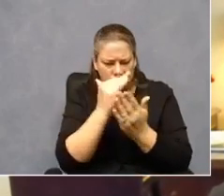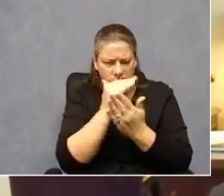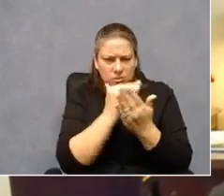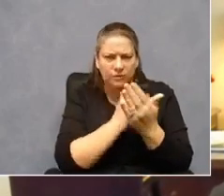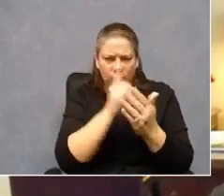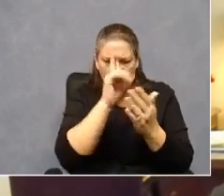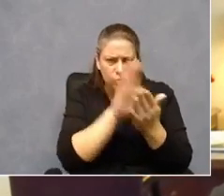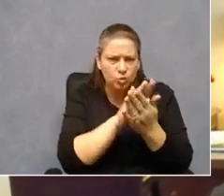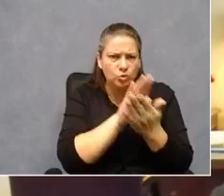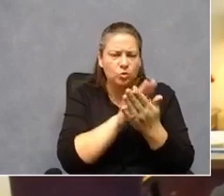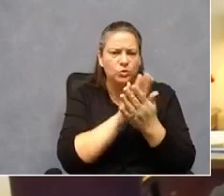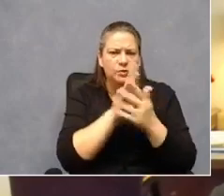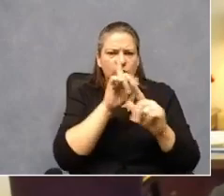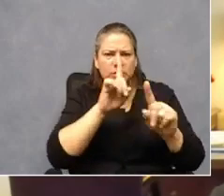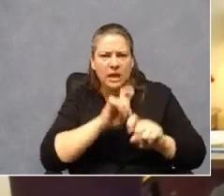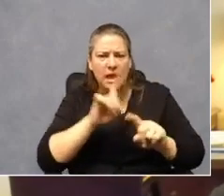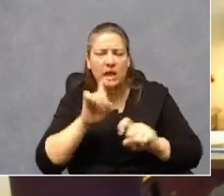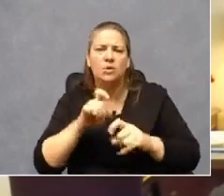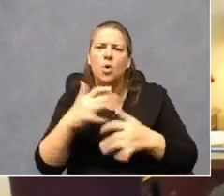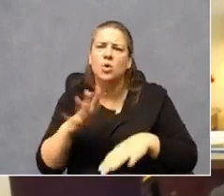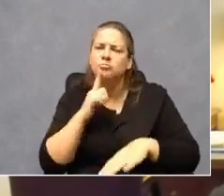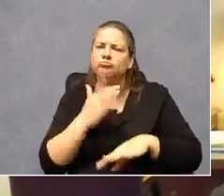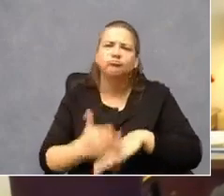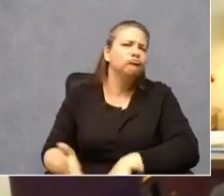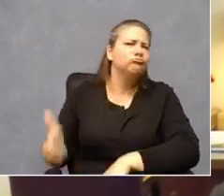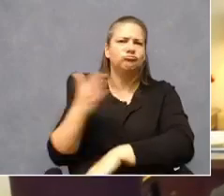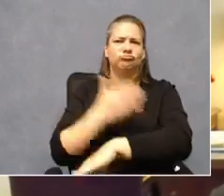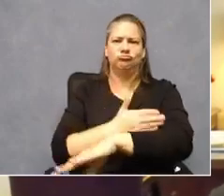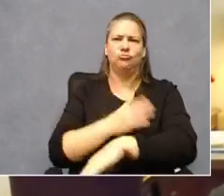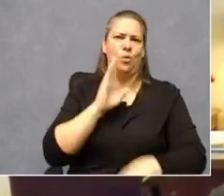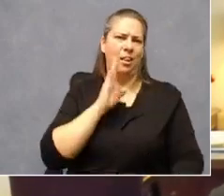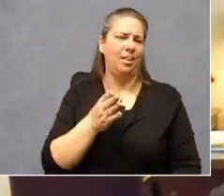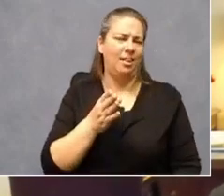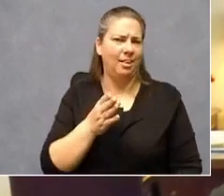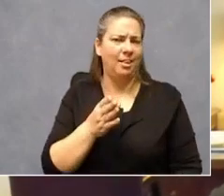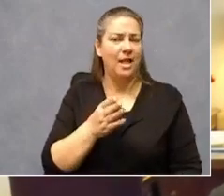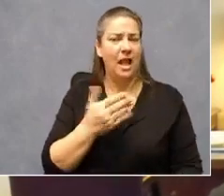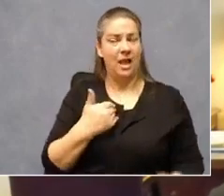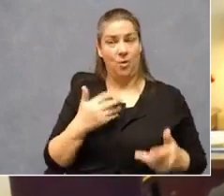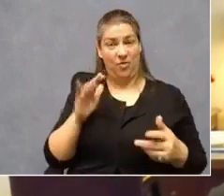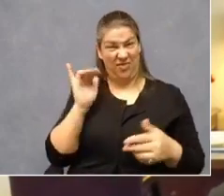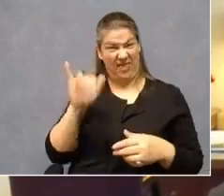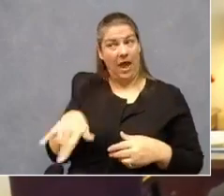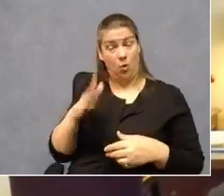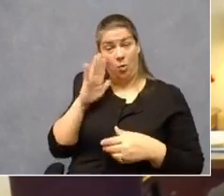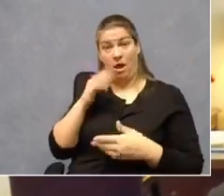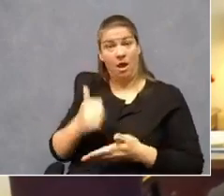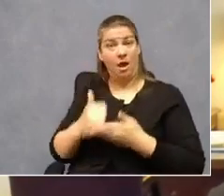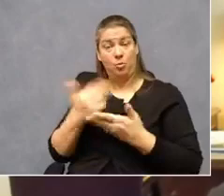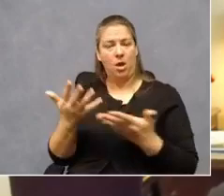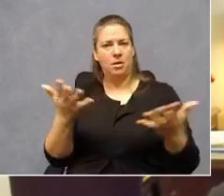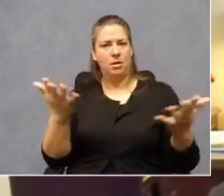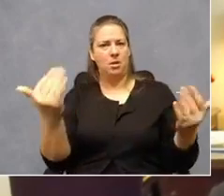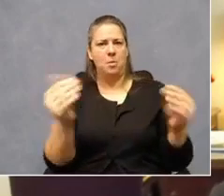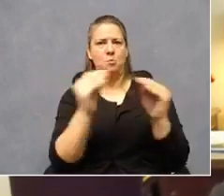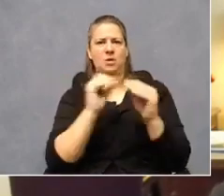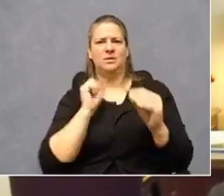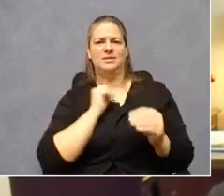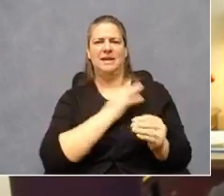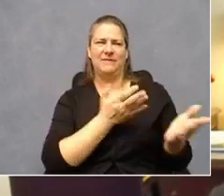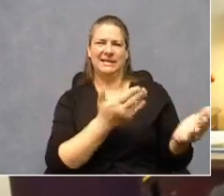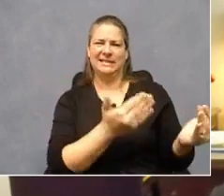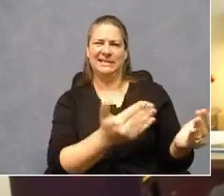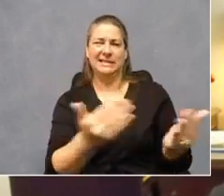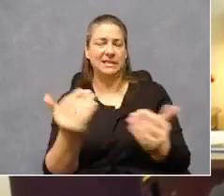improvement and hopefully a pipeline for more staff to long-term care facilities. And coming to